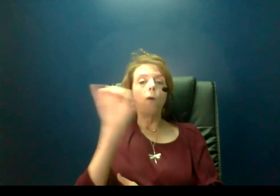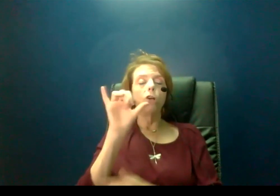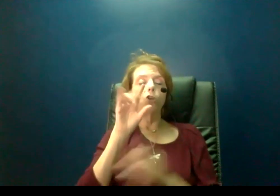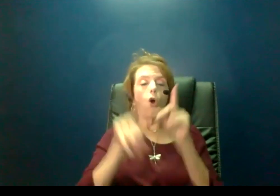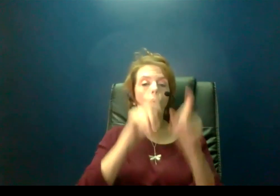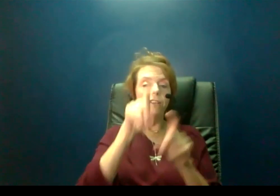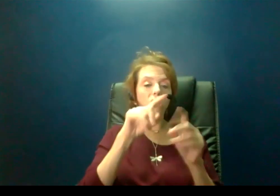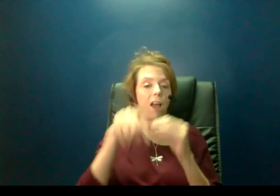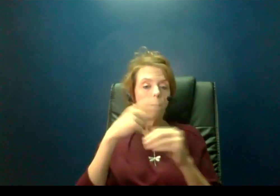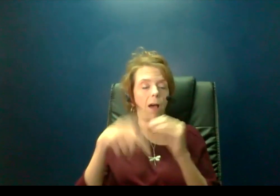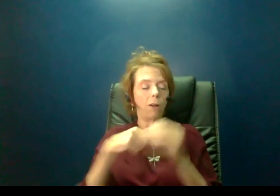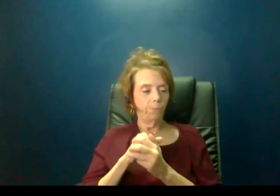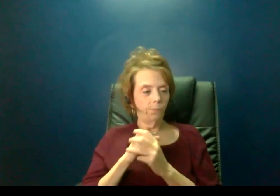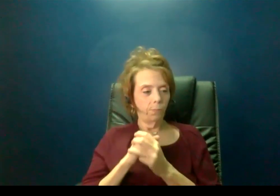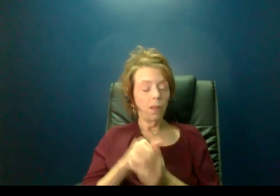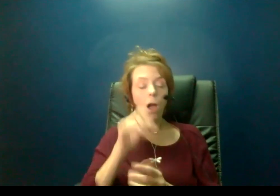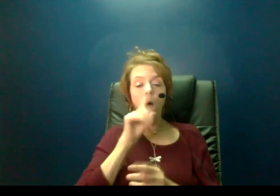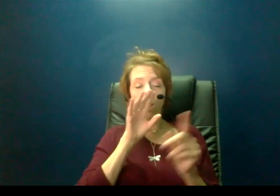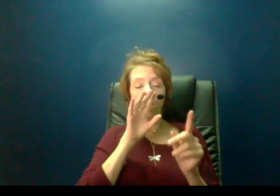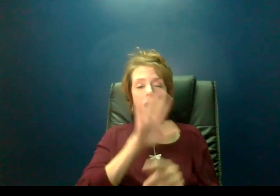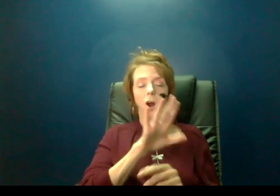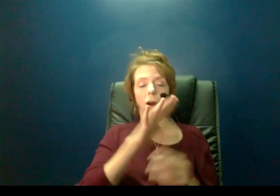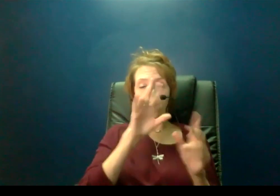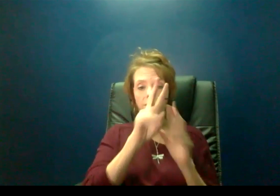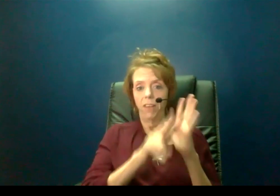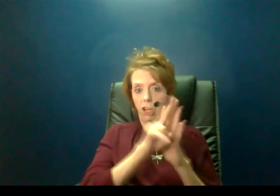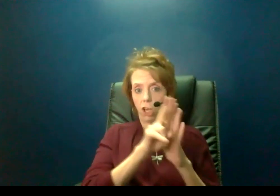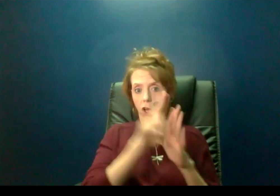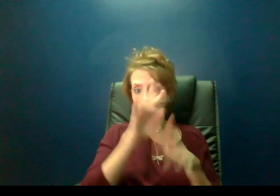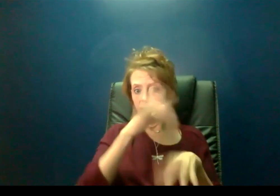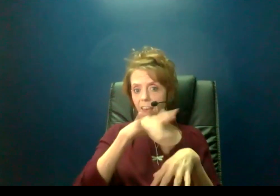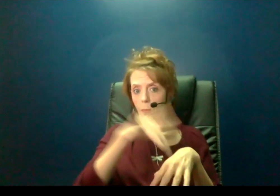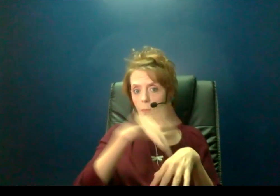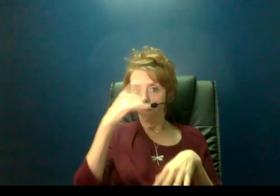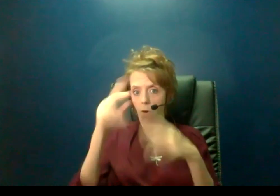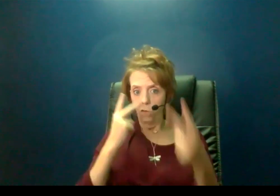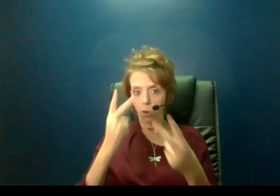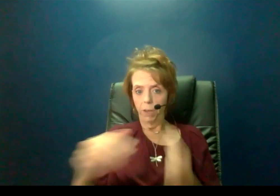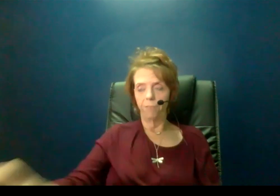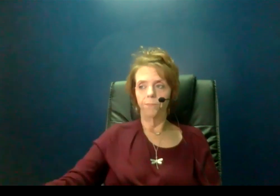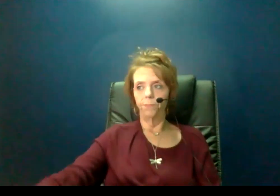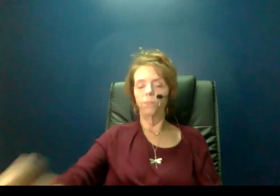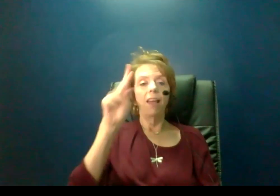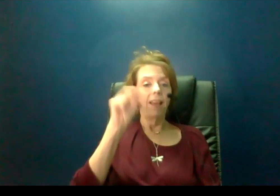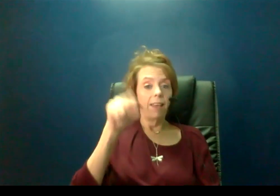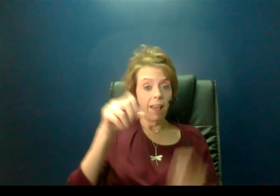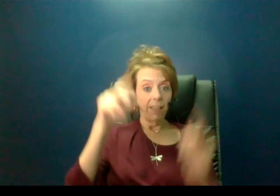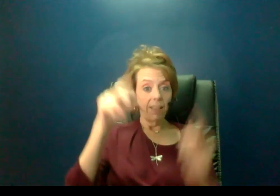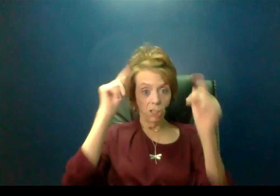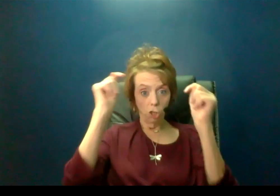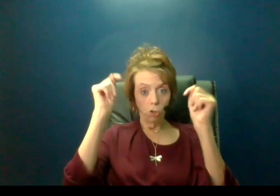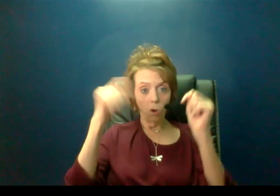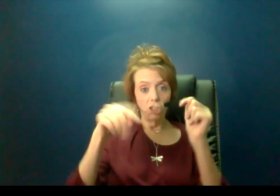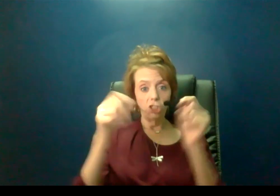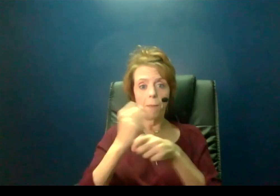are Aijung's videos available for viewing? Yeah, so the tutorial that she created is